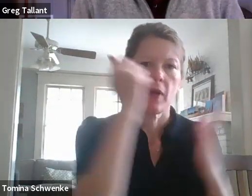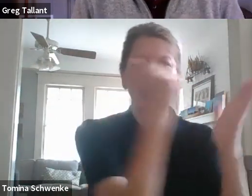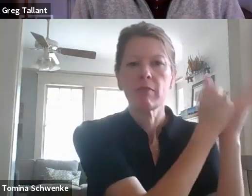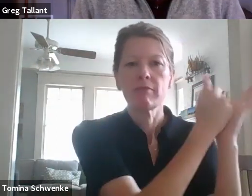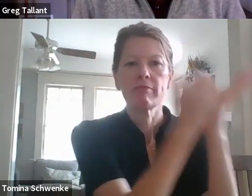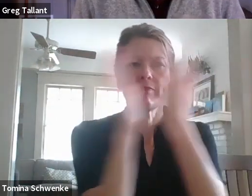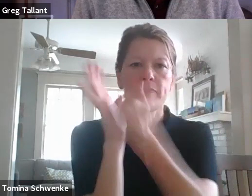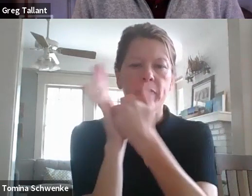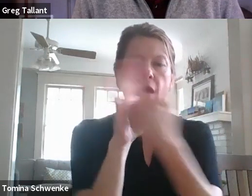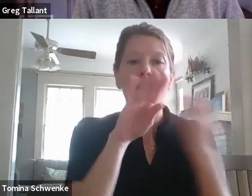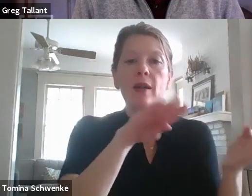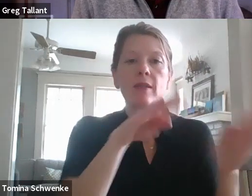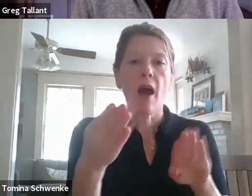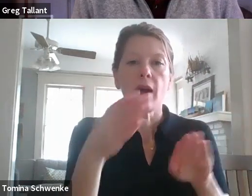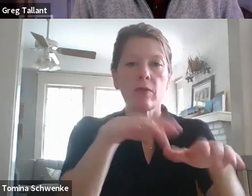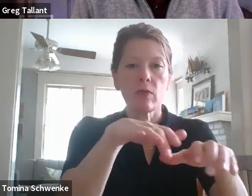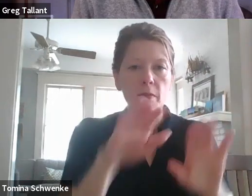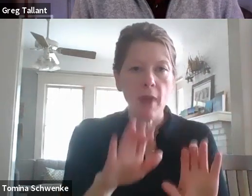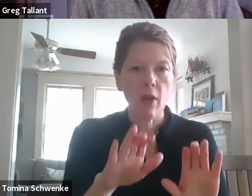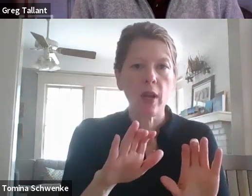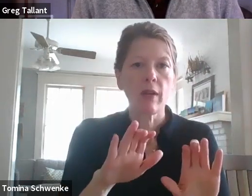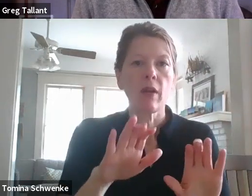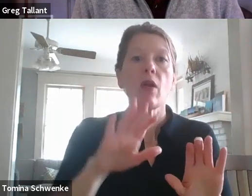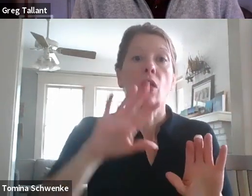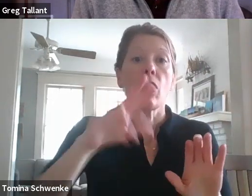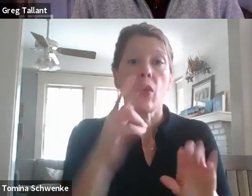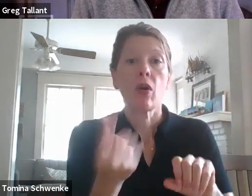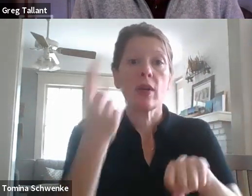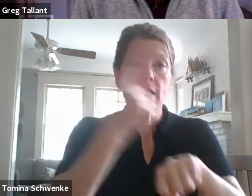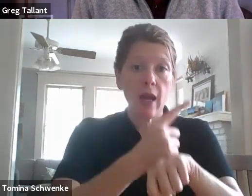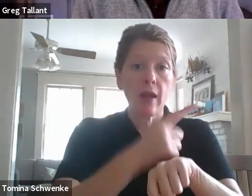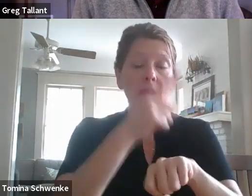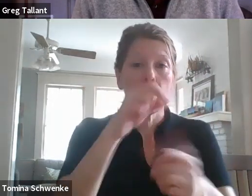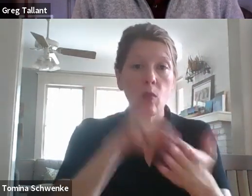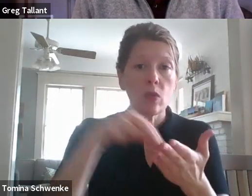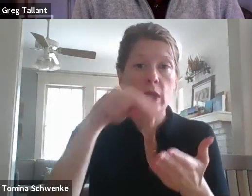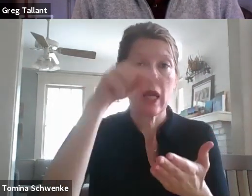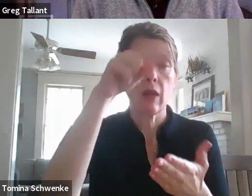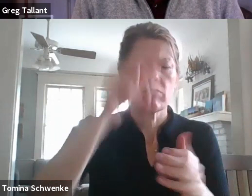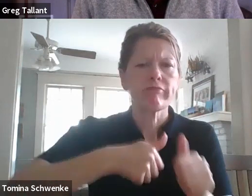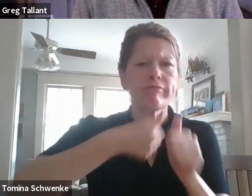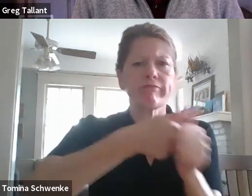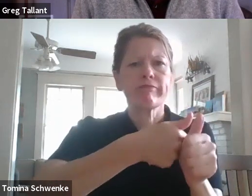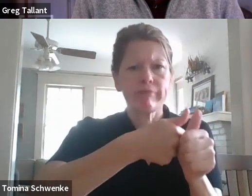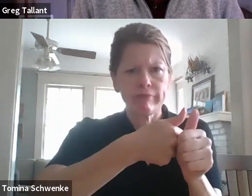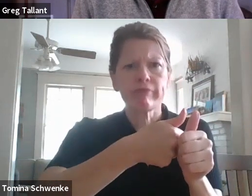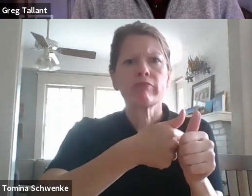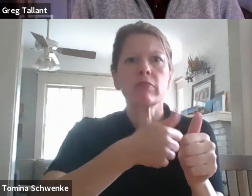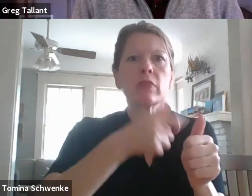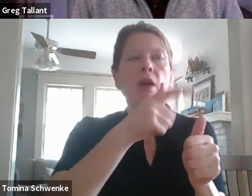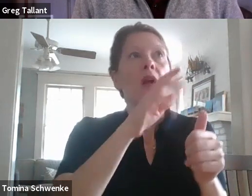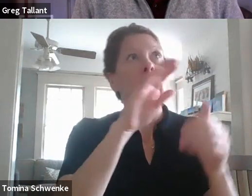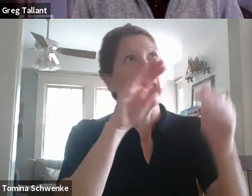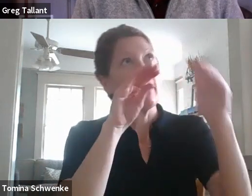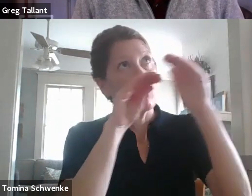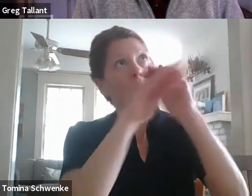buried. He descended to the dead. On the third day, he rose again. He ascended into heaven and